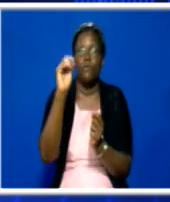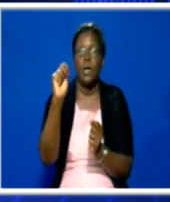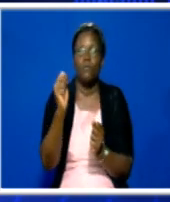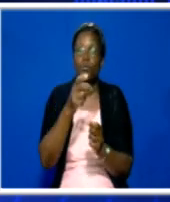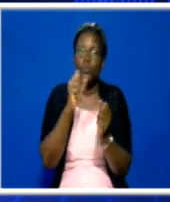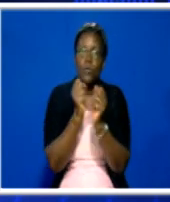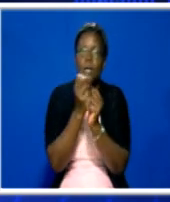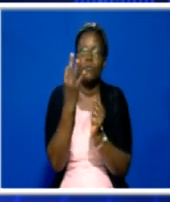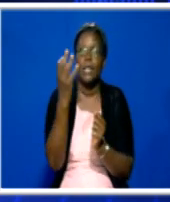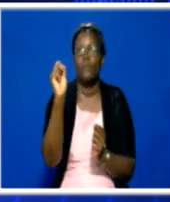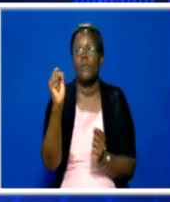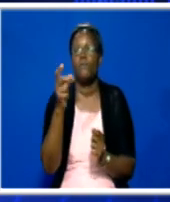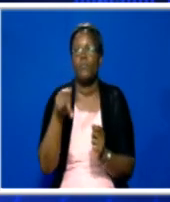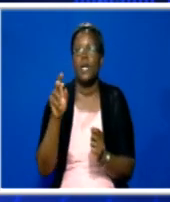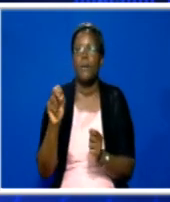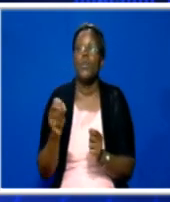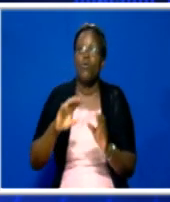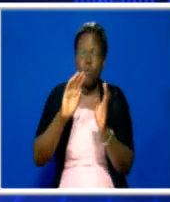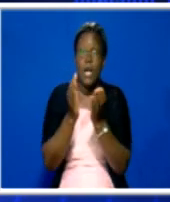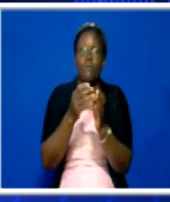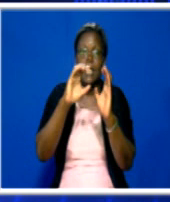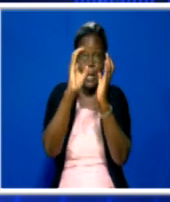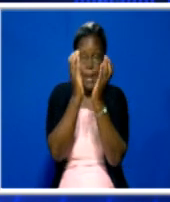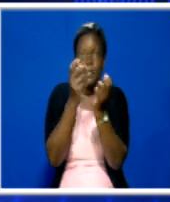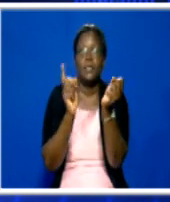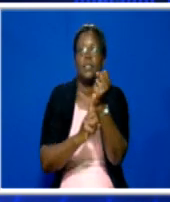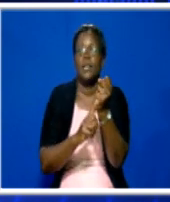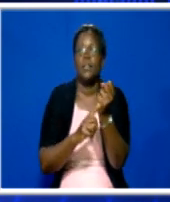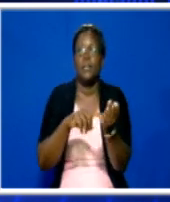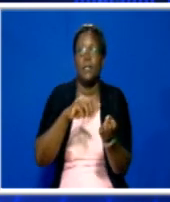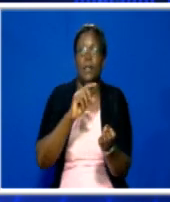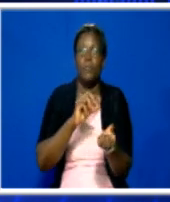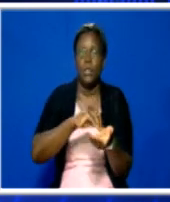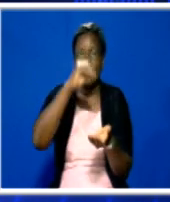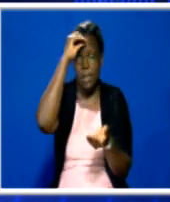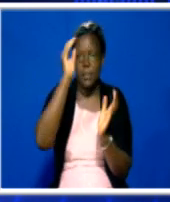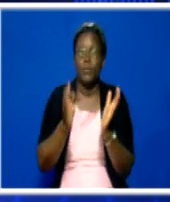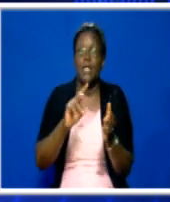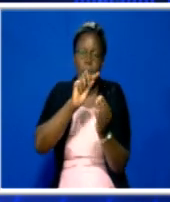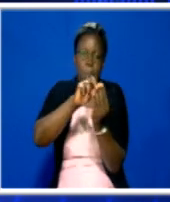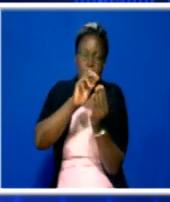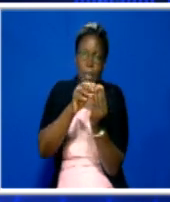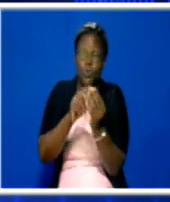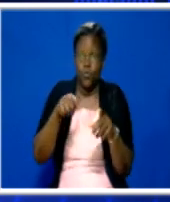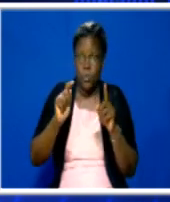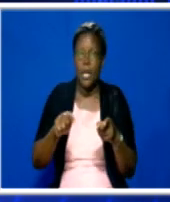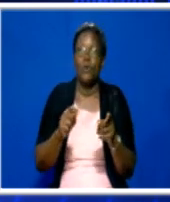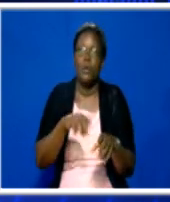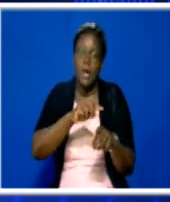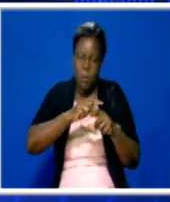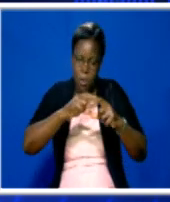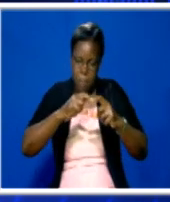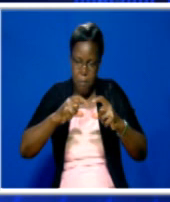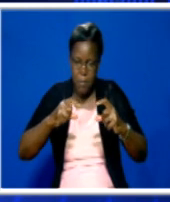12:35 p.m., we have our class 6 students tackling math, and today we are on measurements,